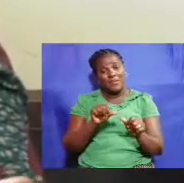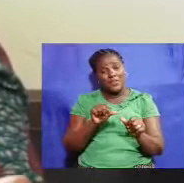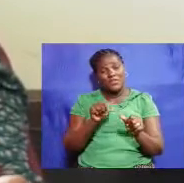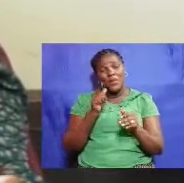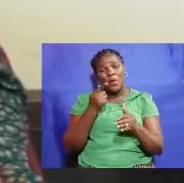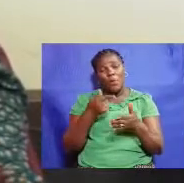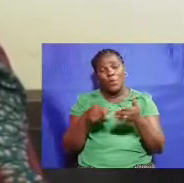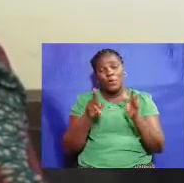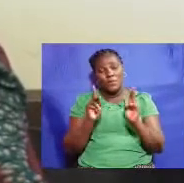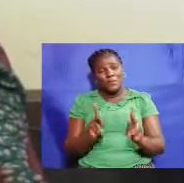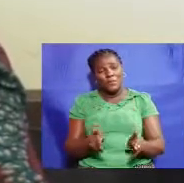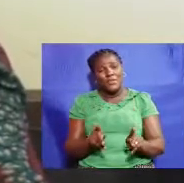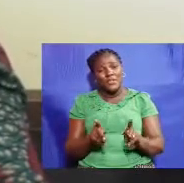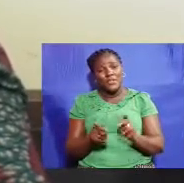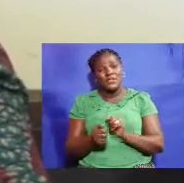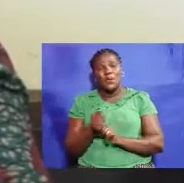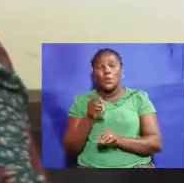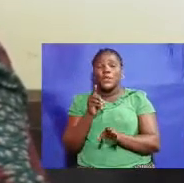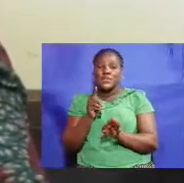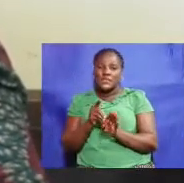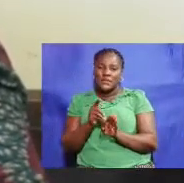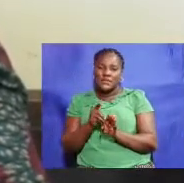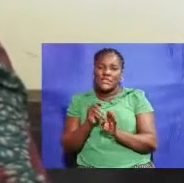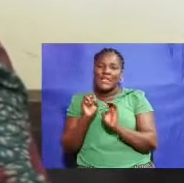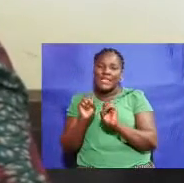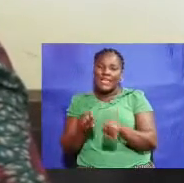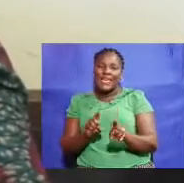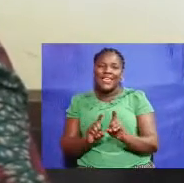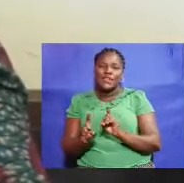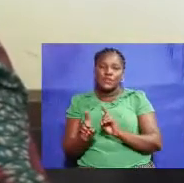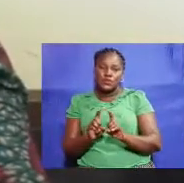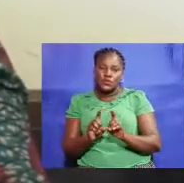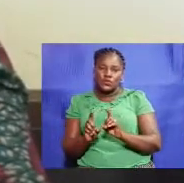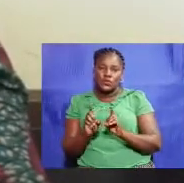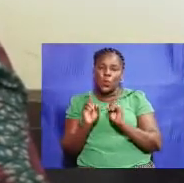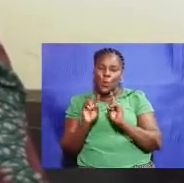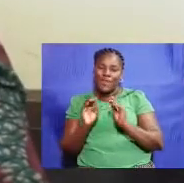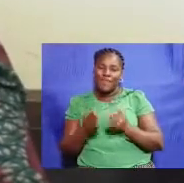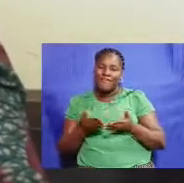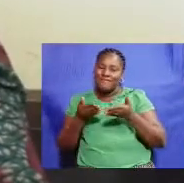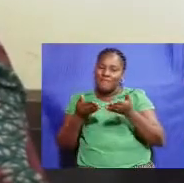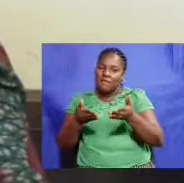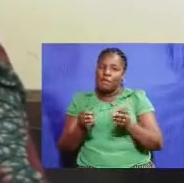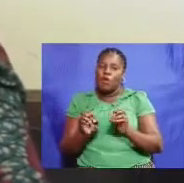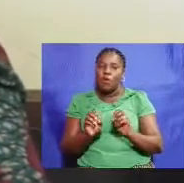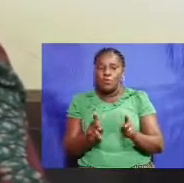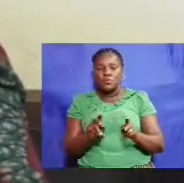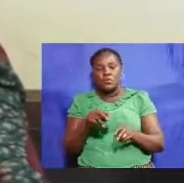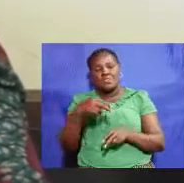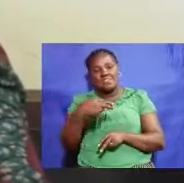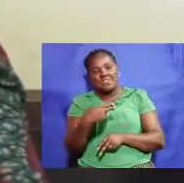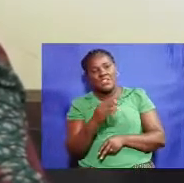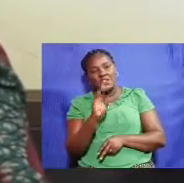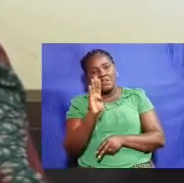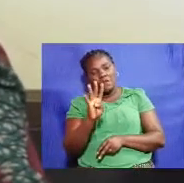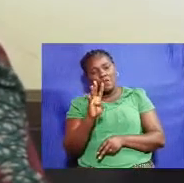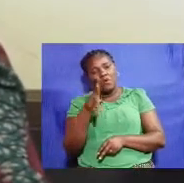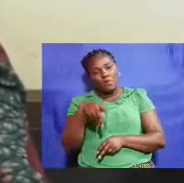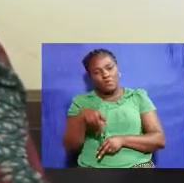about what persons with disability can do given the chance. So